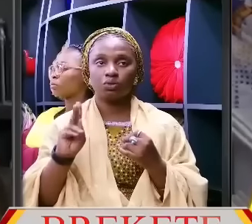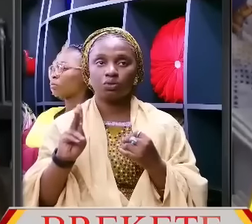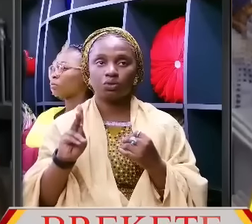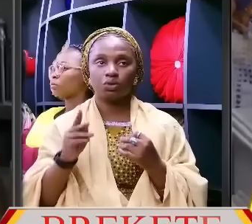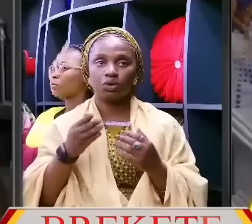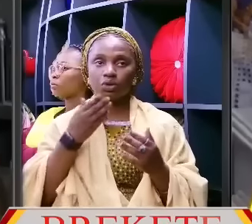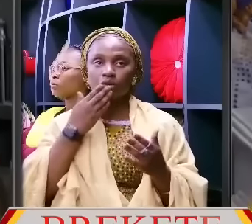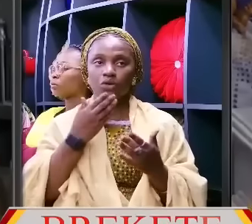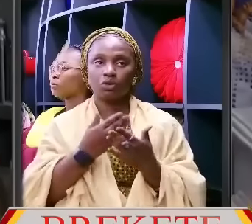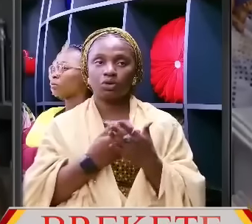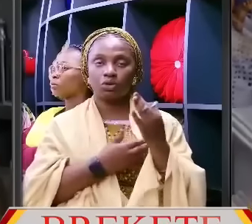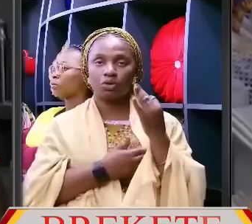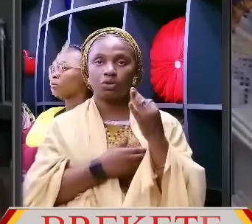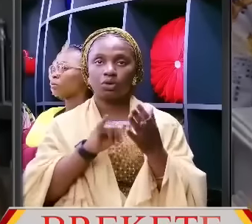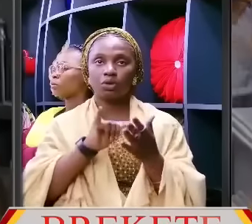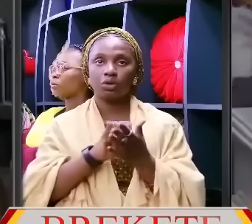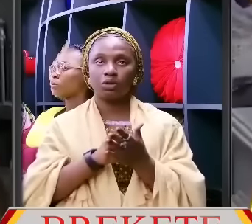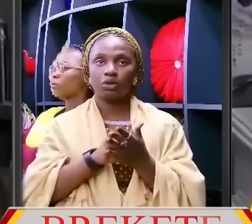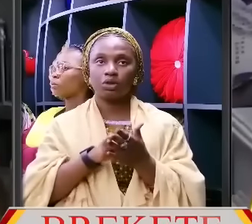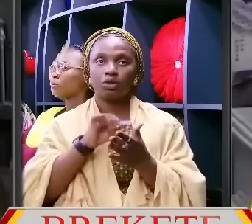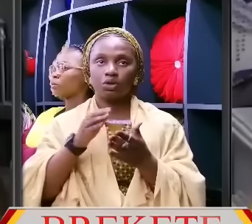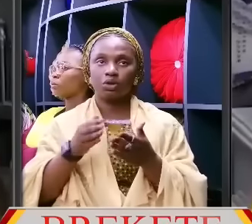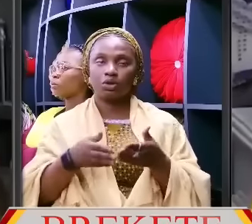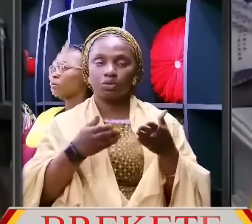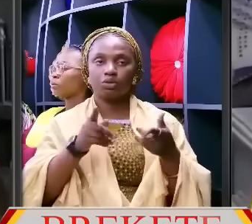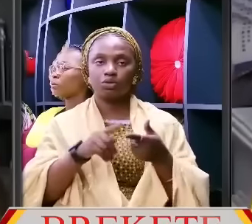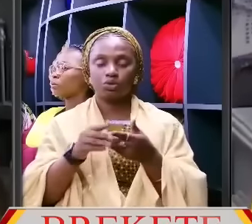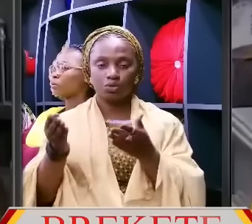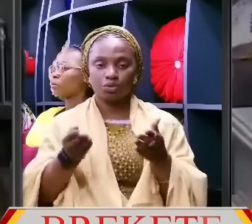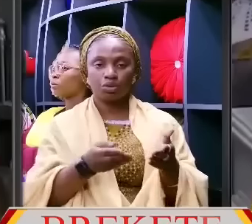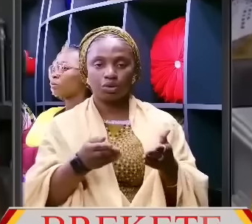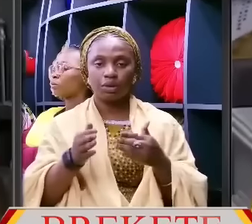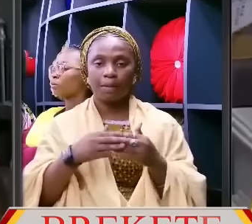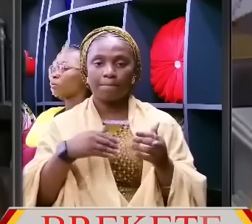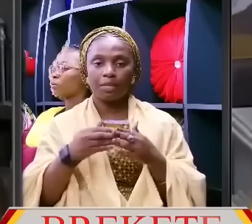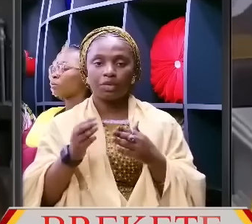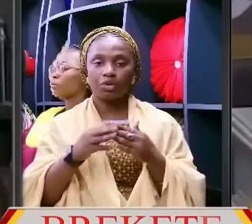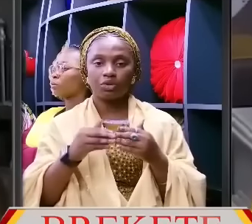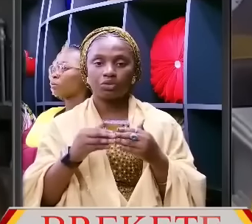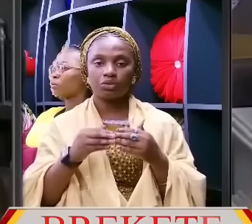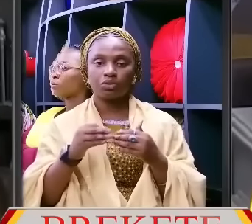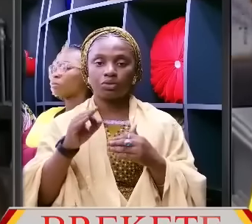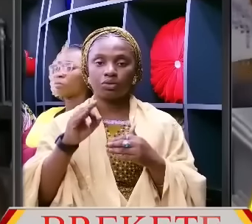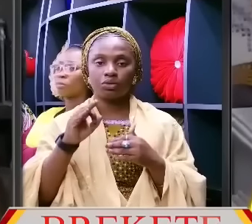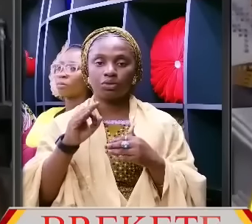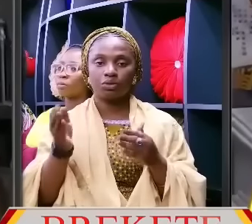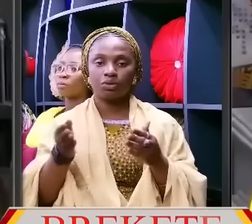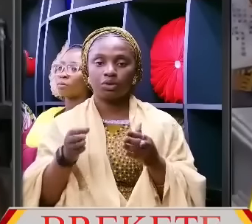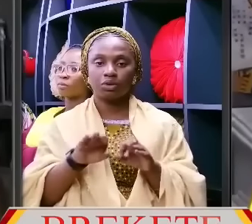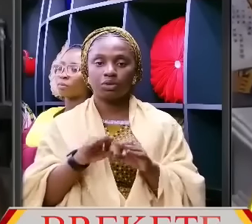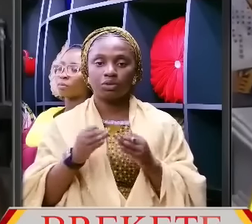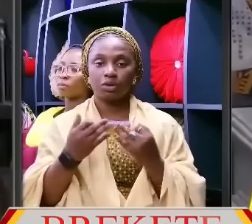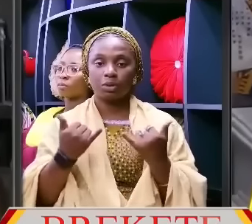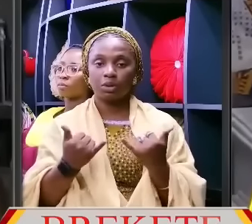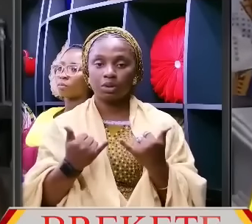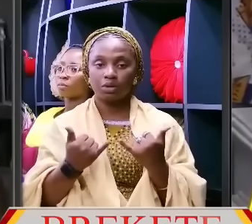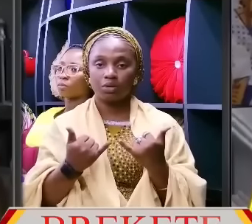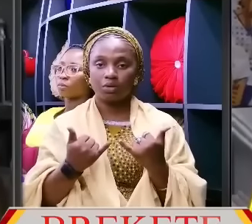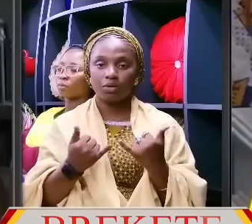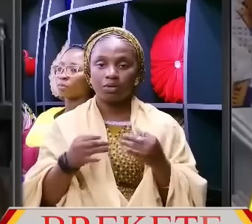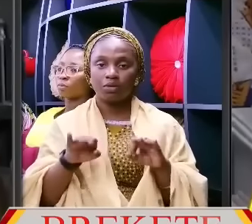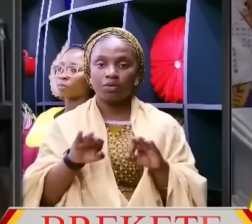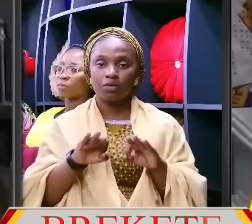God now you people were able to bring the matter to Brekete Family. So now finally, please,